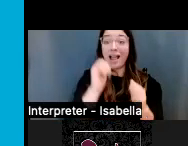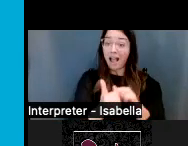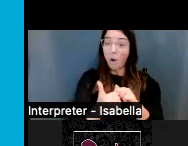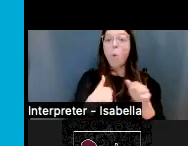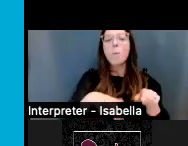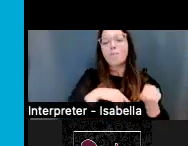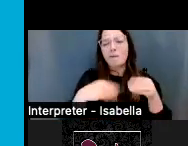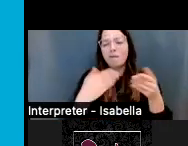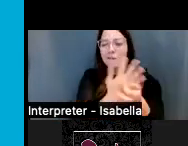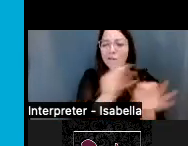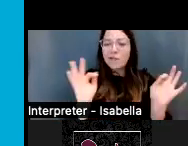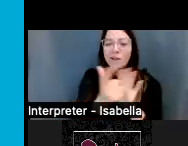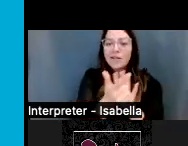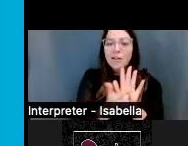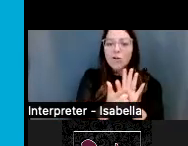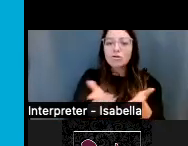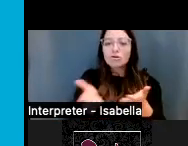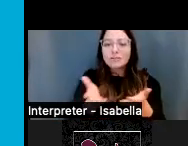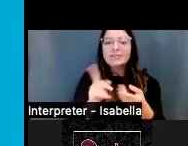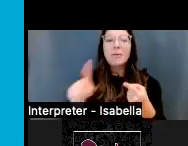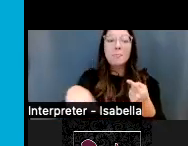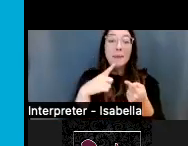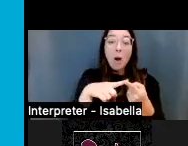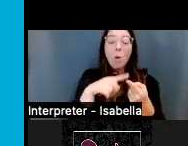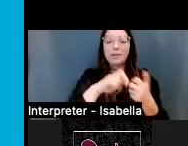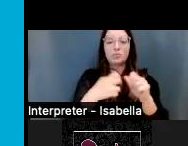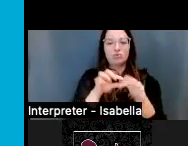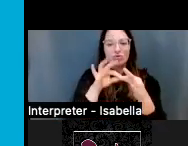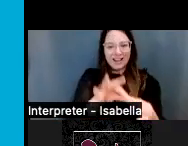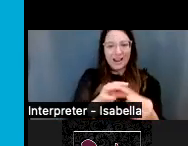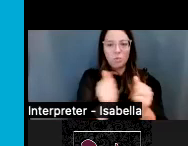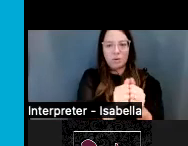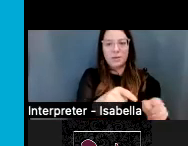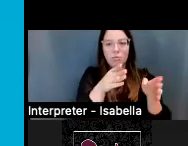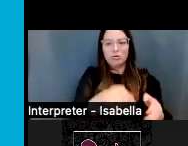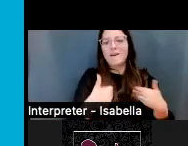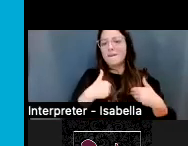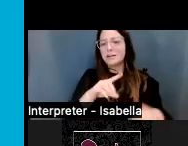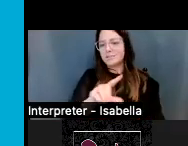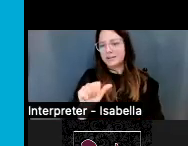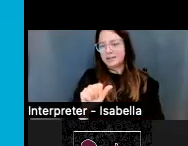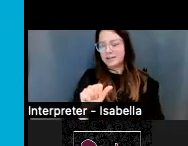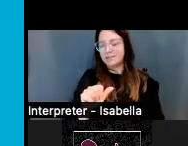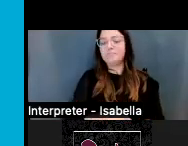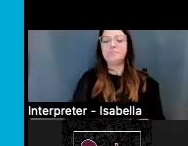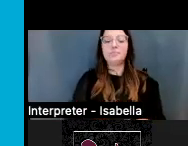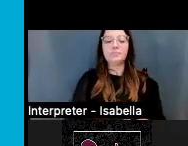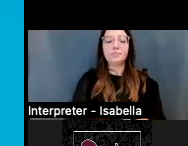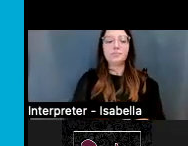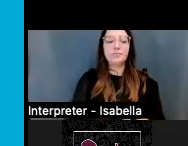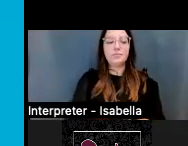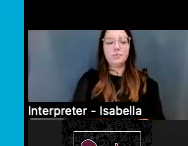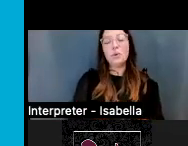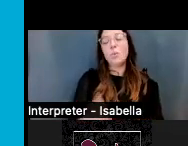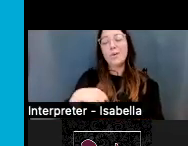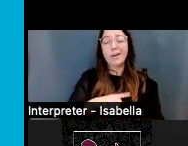services about issues that are related to an individual's disability. And we're kind of organized into